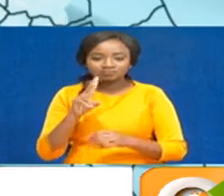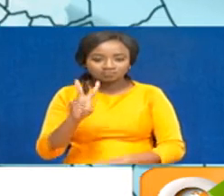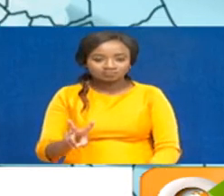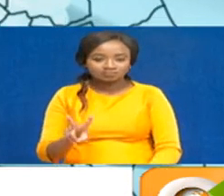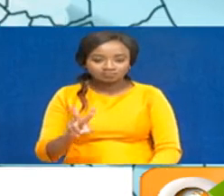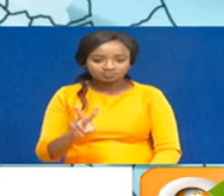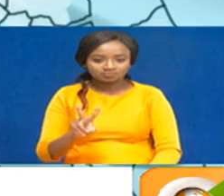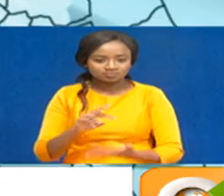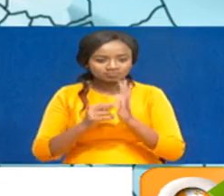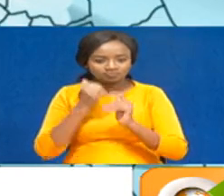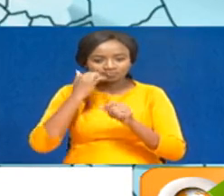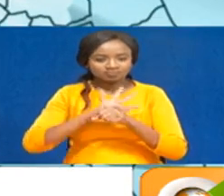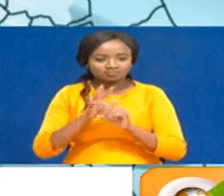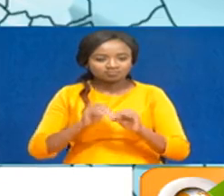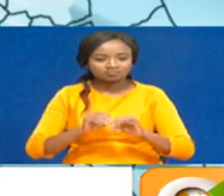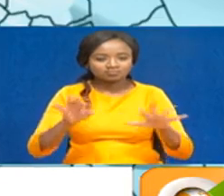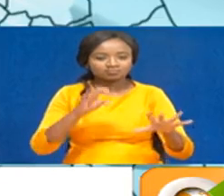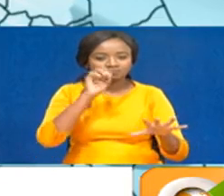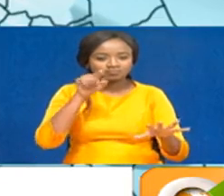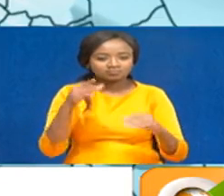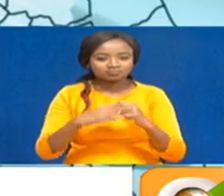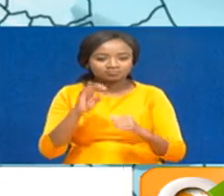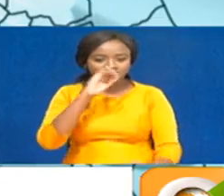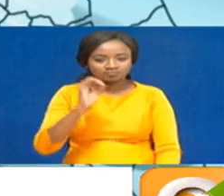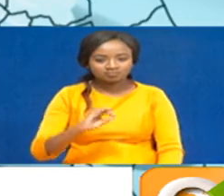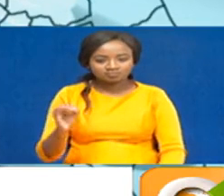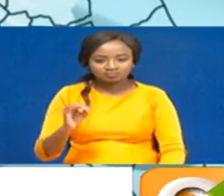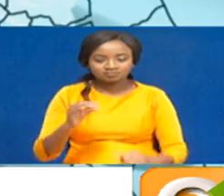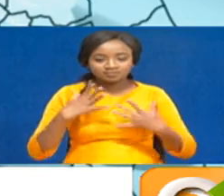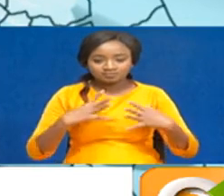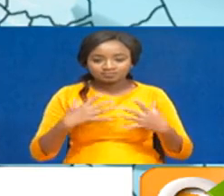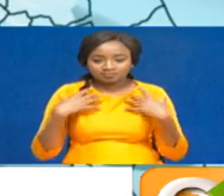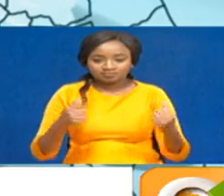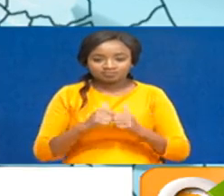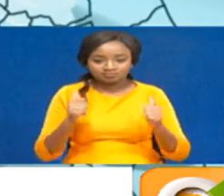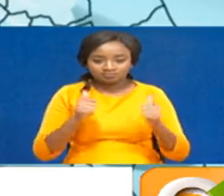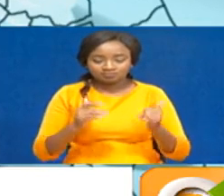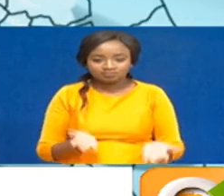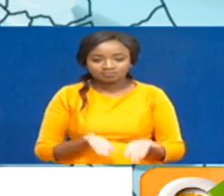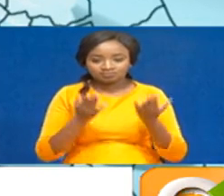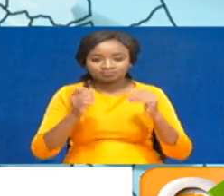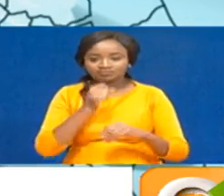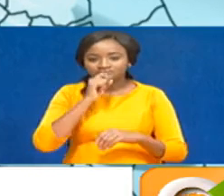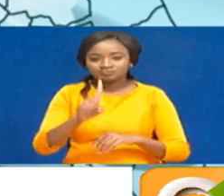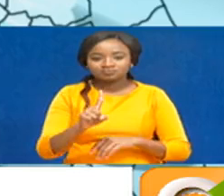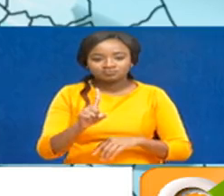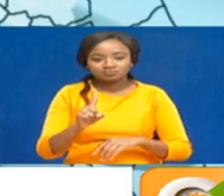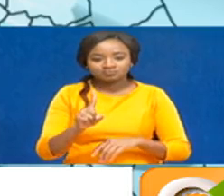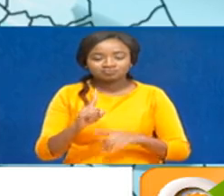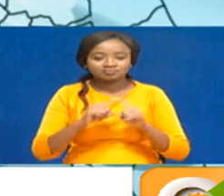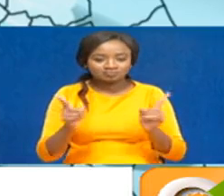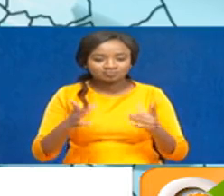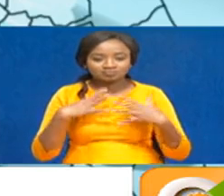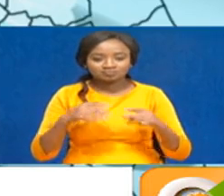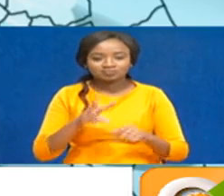4,102, putting our positivity rate at 0.9%. In terms of new recoveries, 51 people got a clean bill of health.